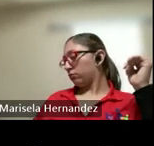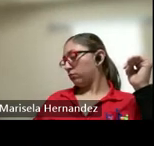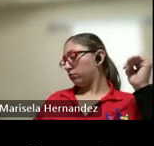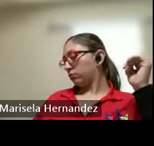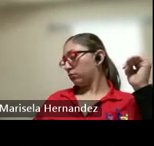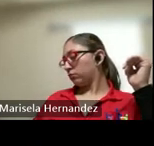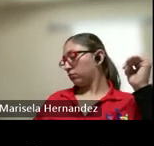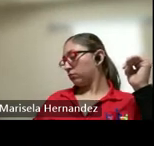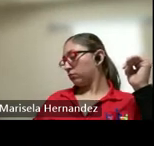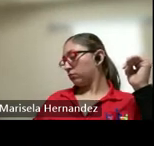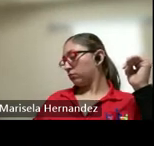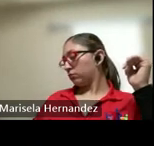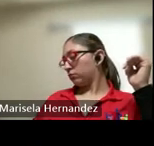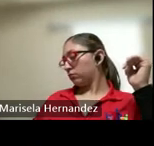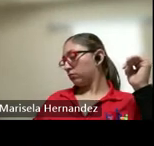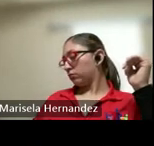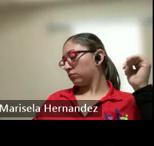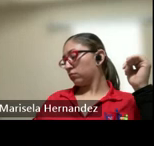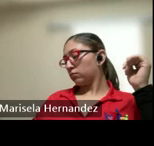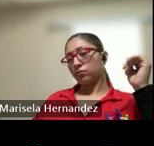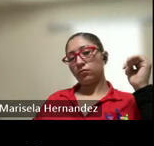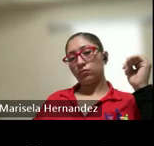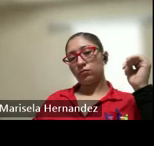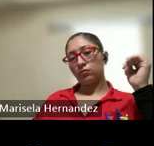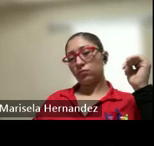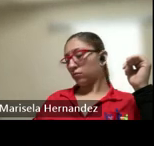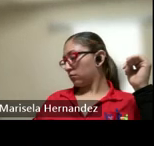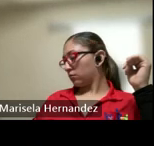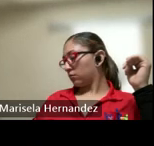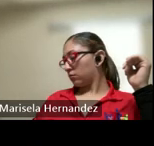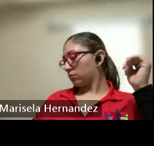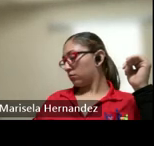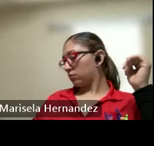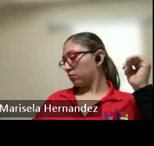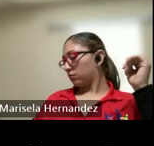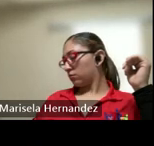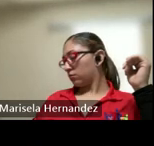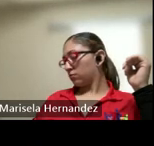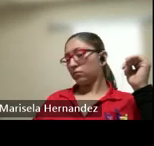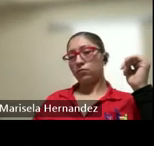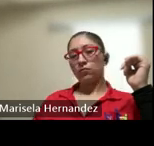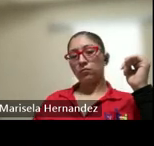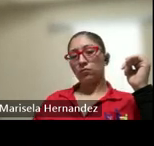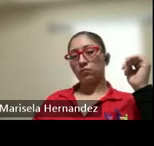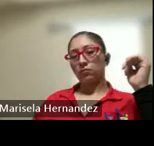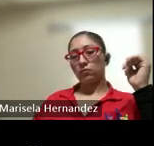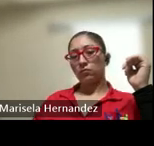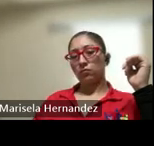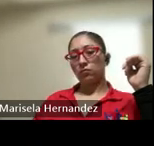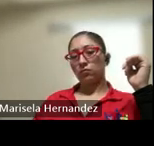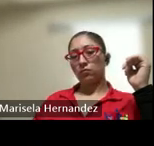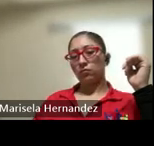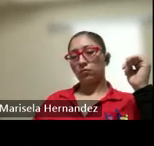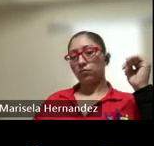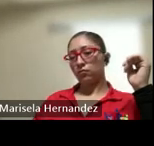be definitely focusing on making sure that program doesn't see any cuts in this year,